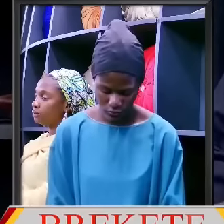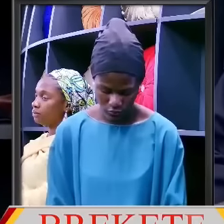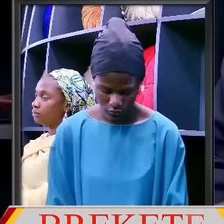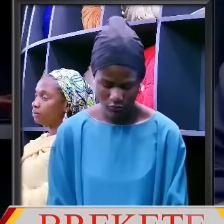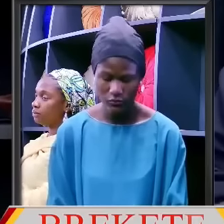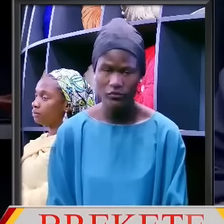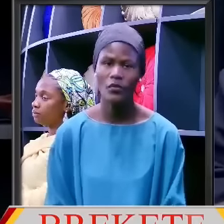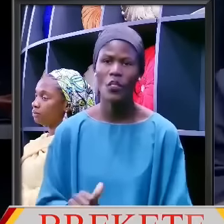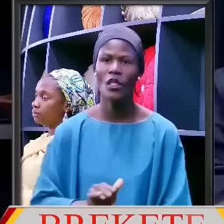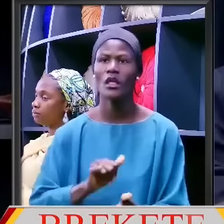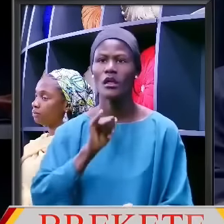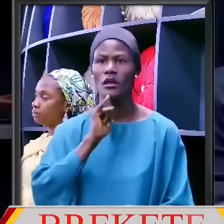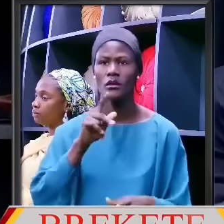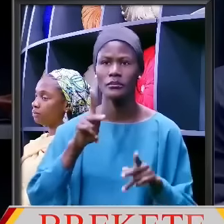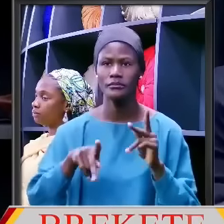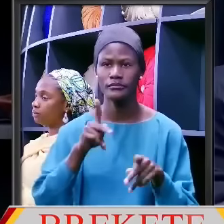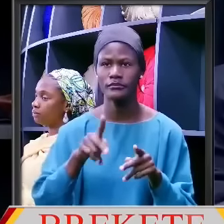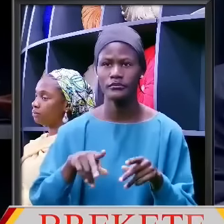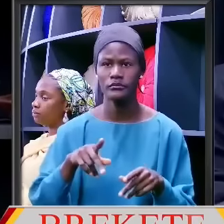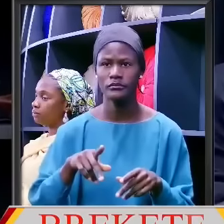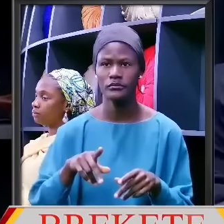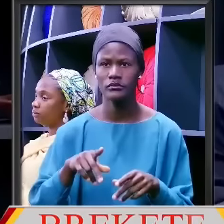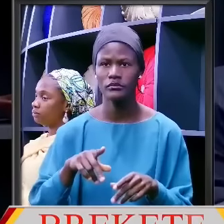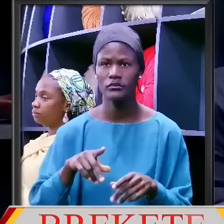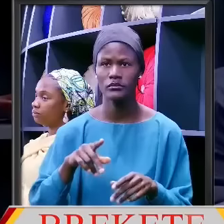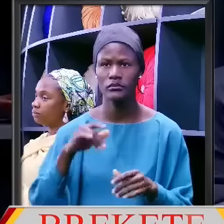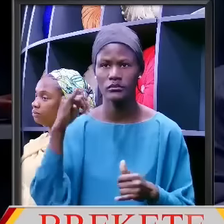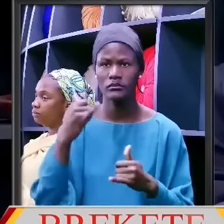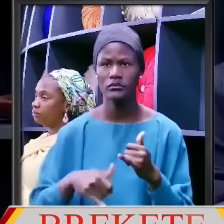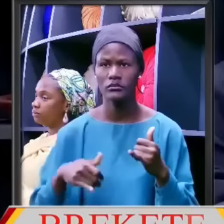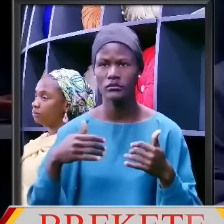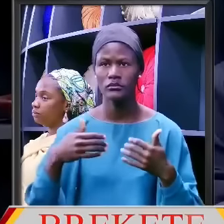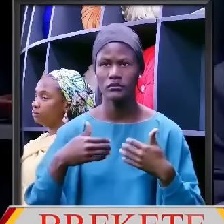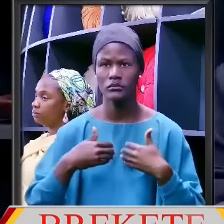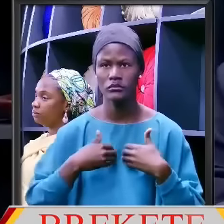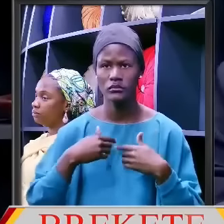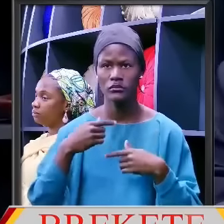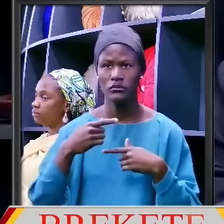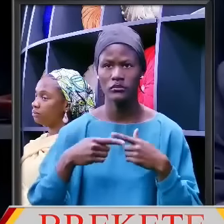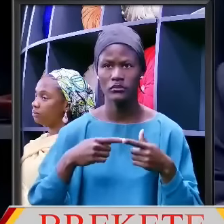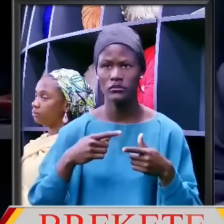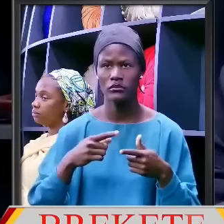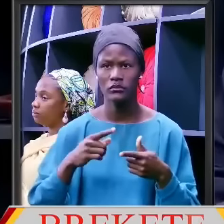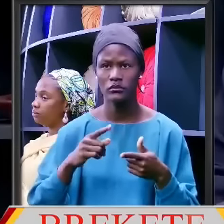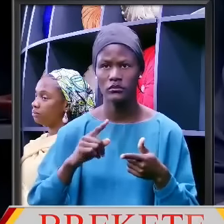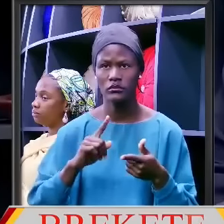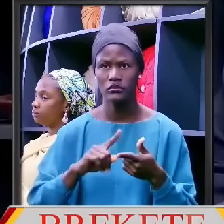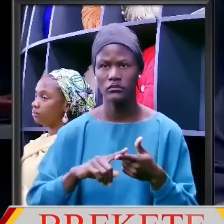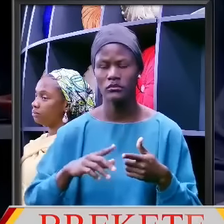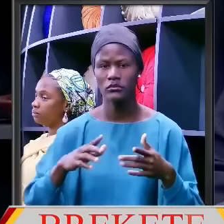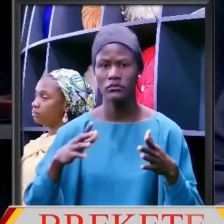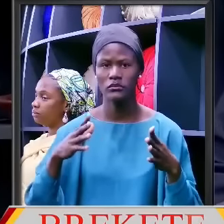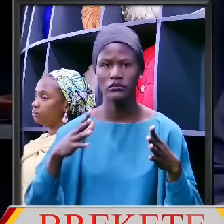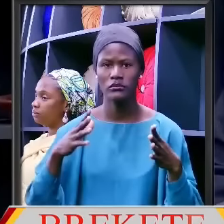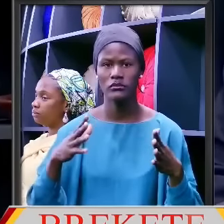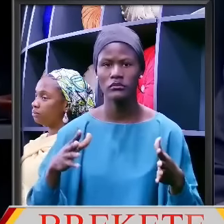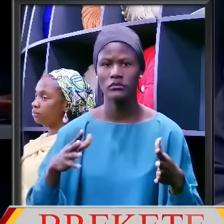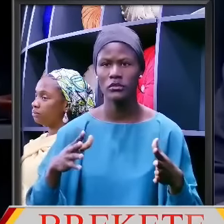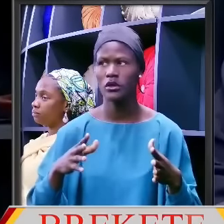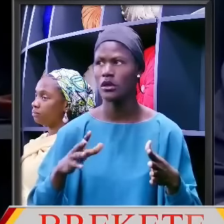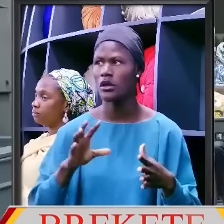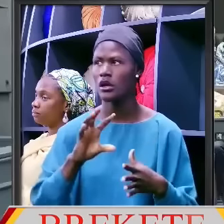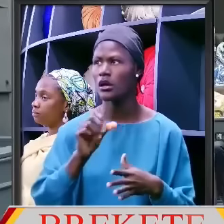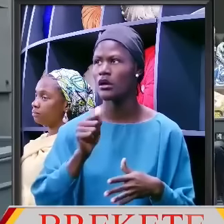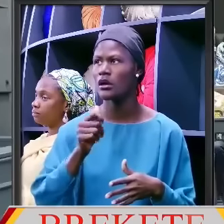And which means the person must have gone through a lot of training, indoctrination, proof of